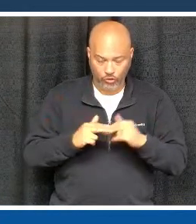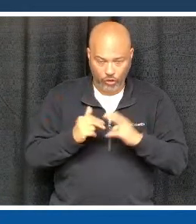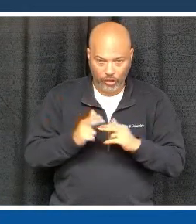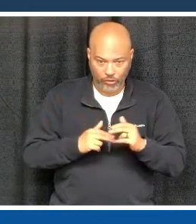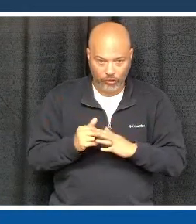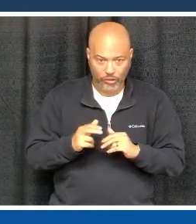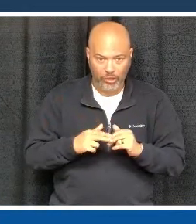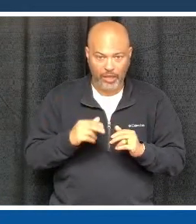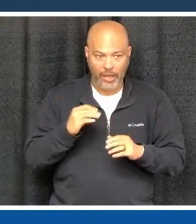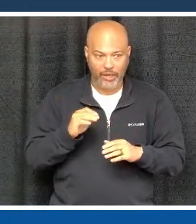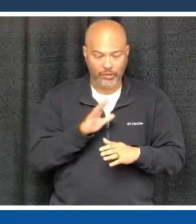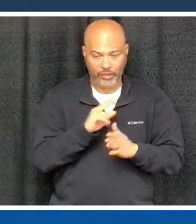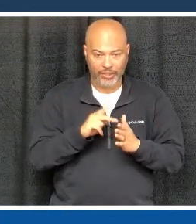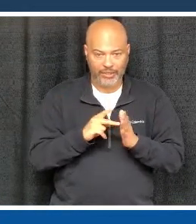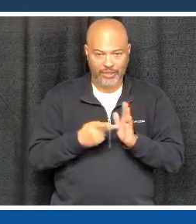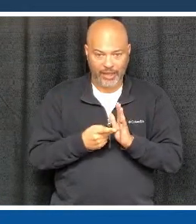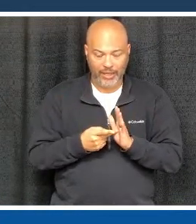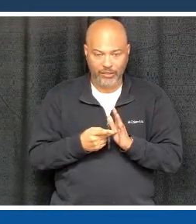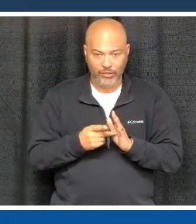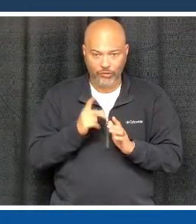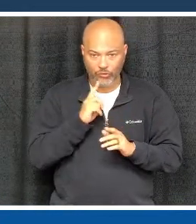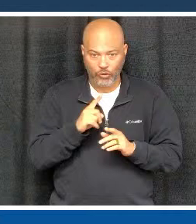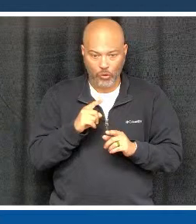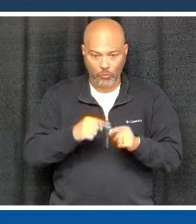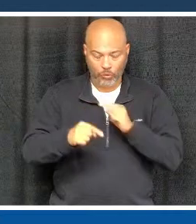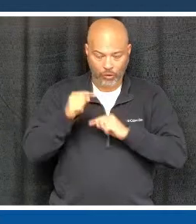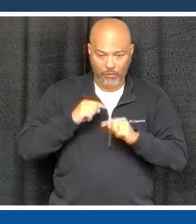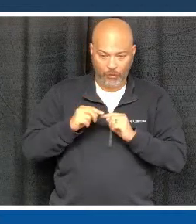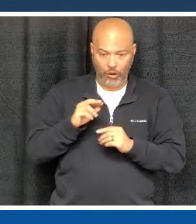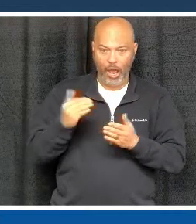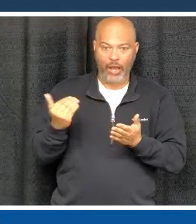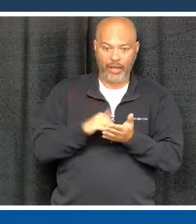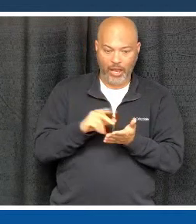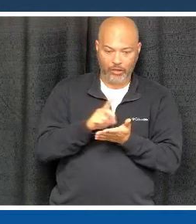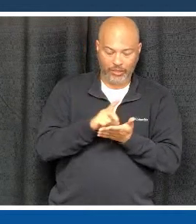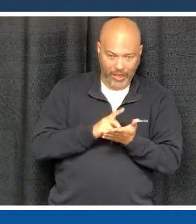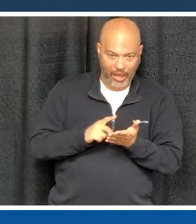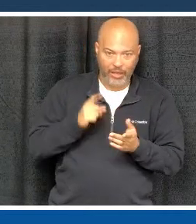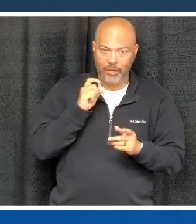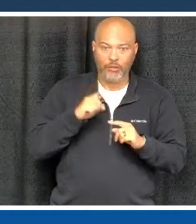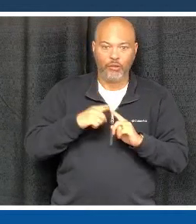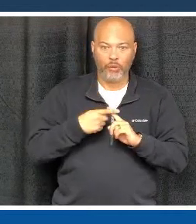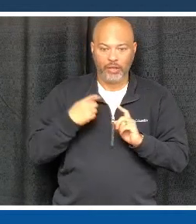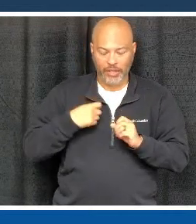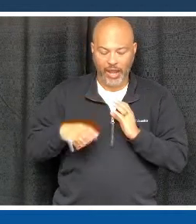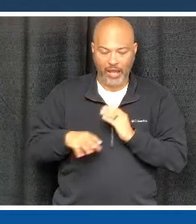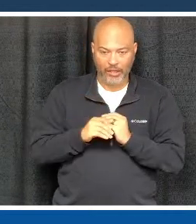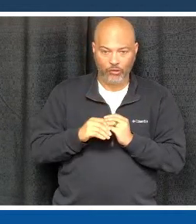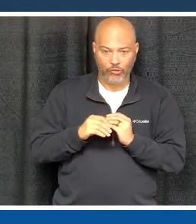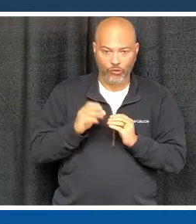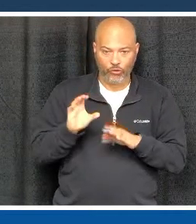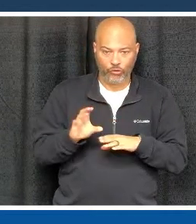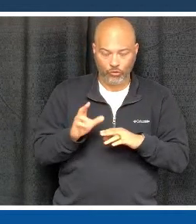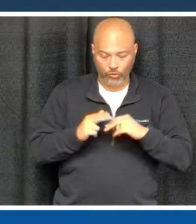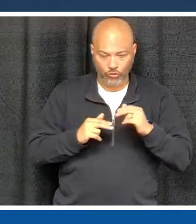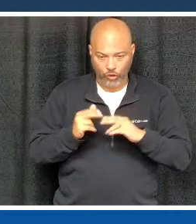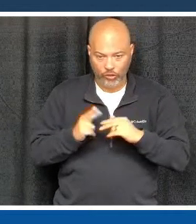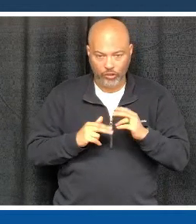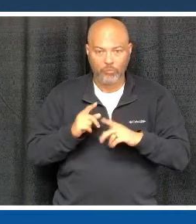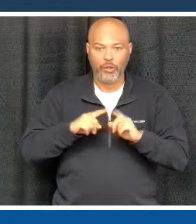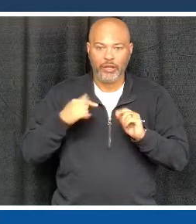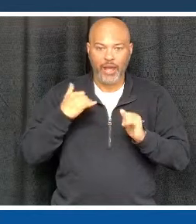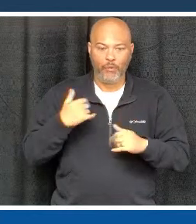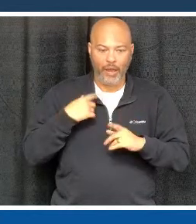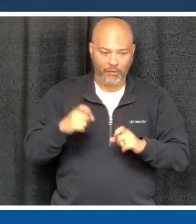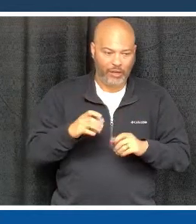intent of the council to retroactively redesign, so not only do we have additional construction dollars, we're now going back to